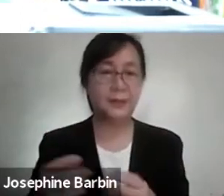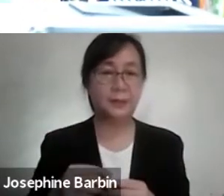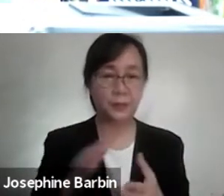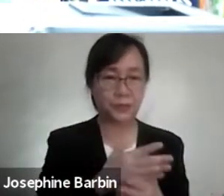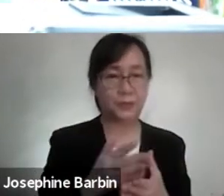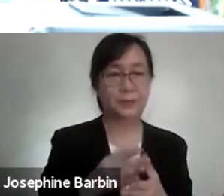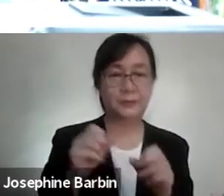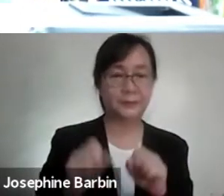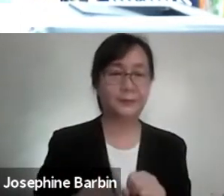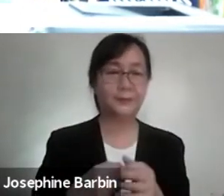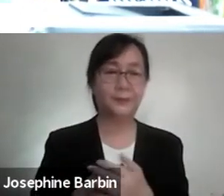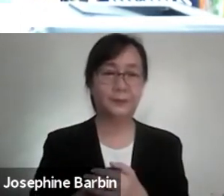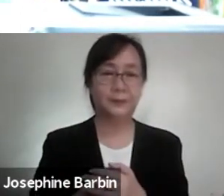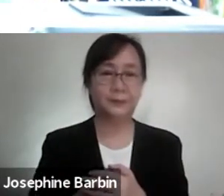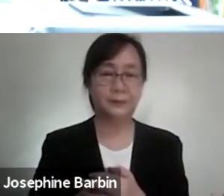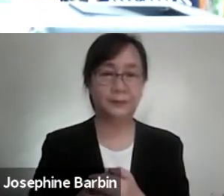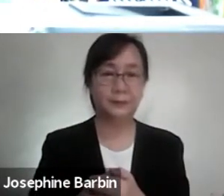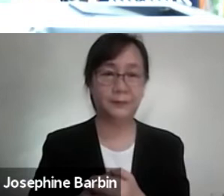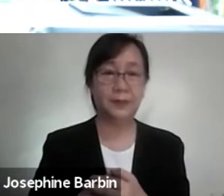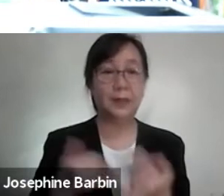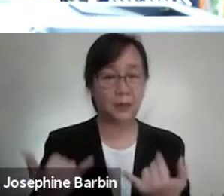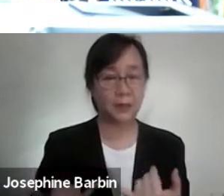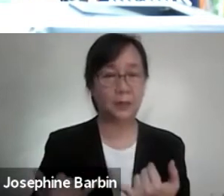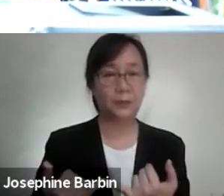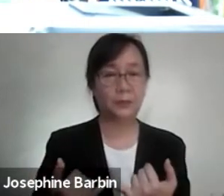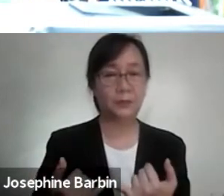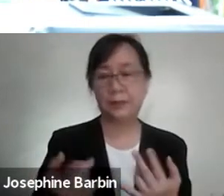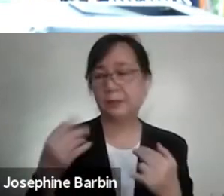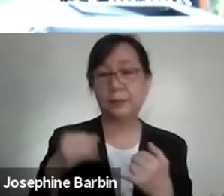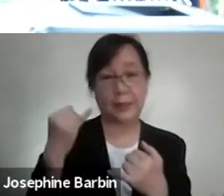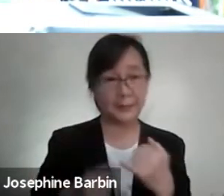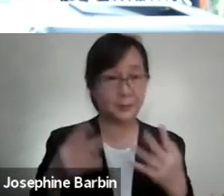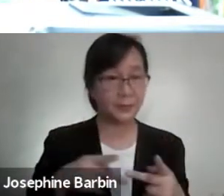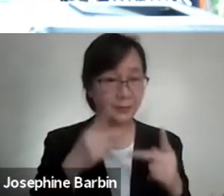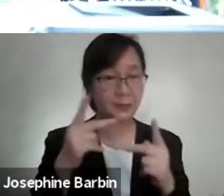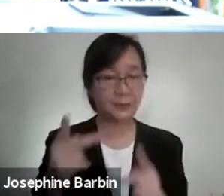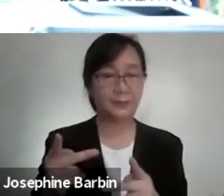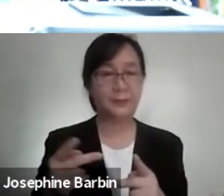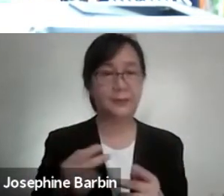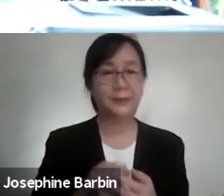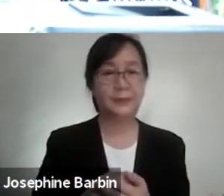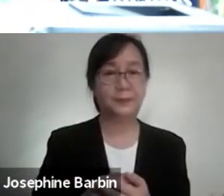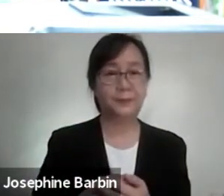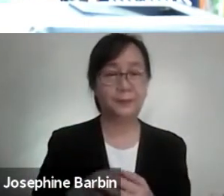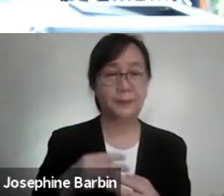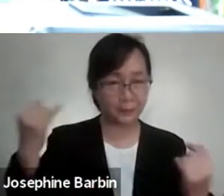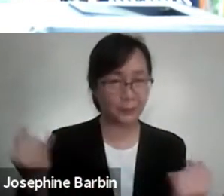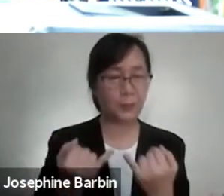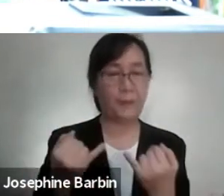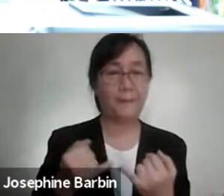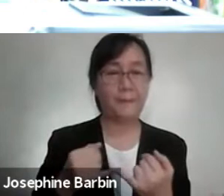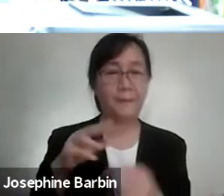share. Okay, so now it comes to the last presentation, and may I introduce